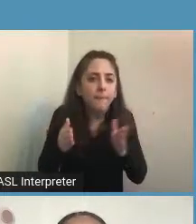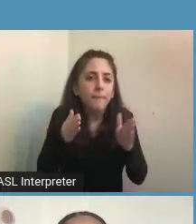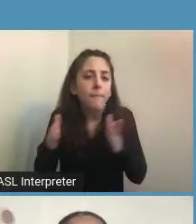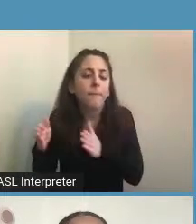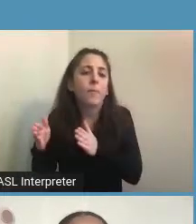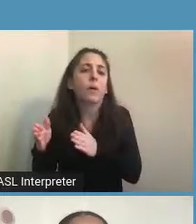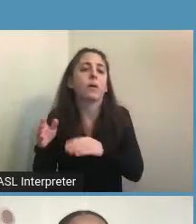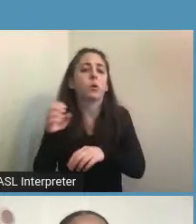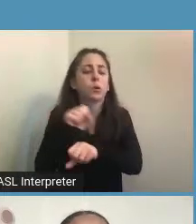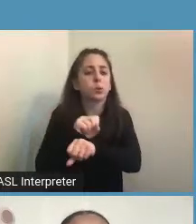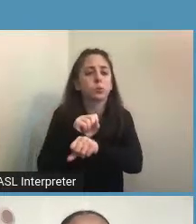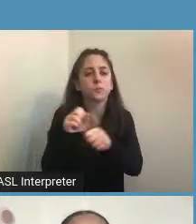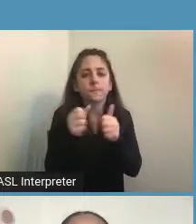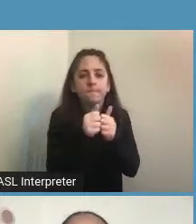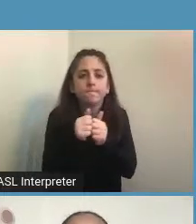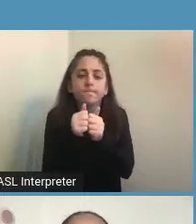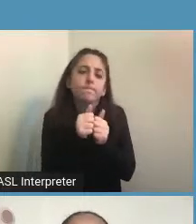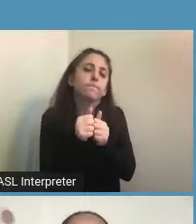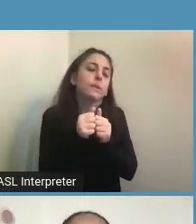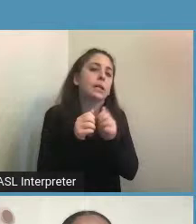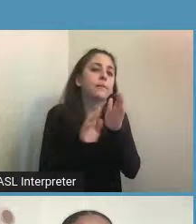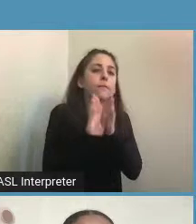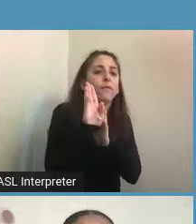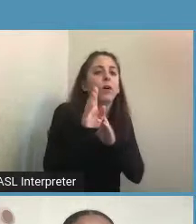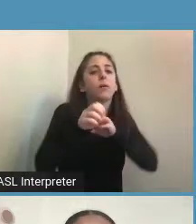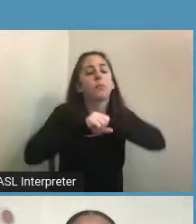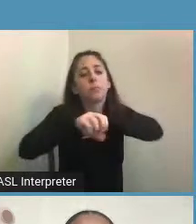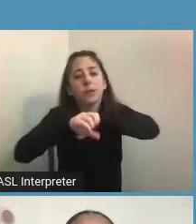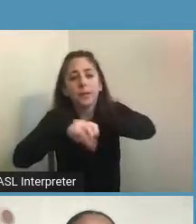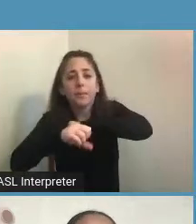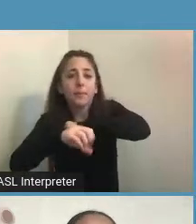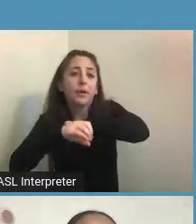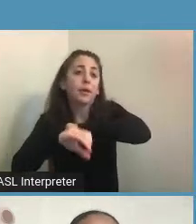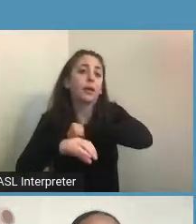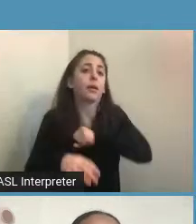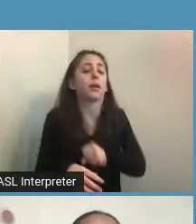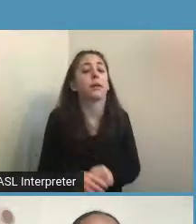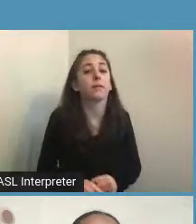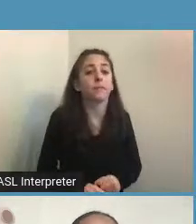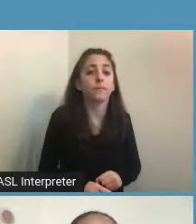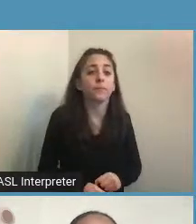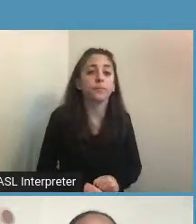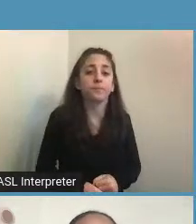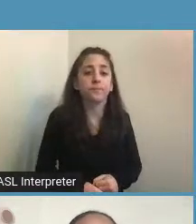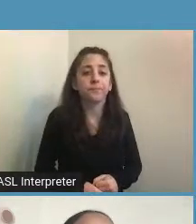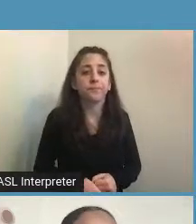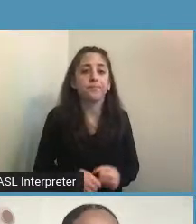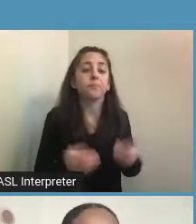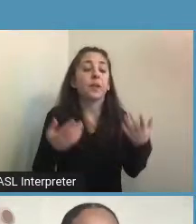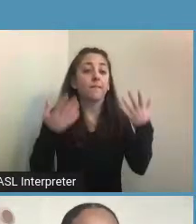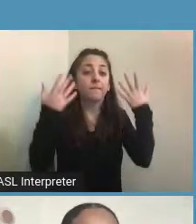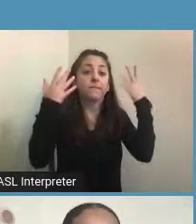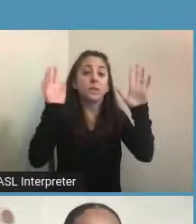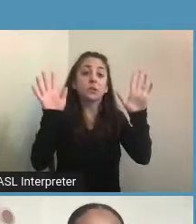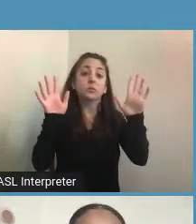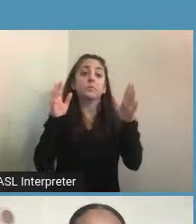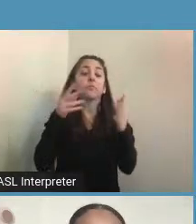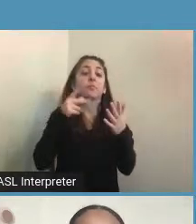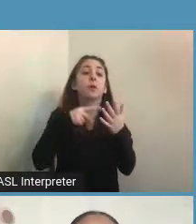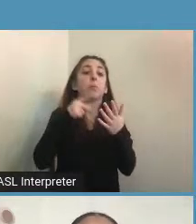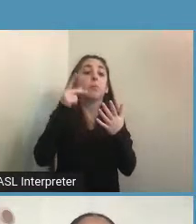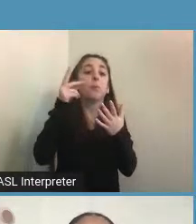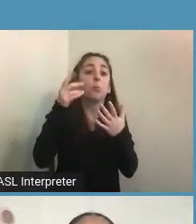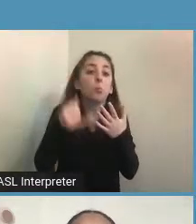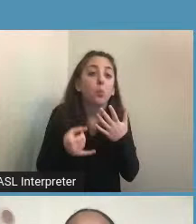campaigns come to life, when we're done and the campaign is in motion, um, the project is complete for everyone else,